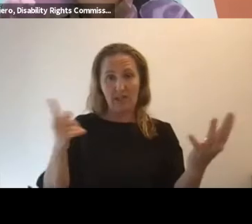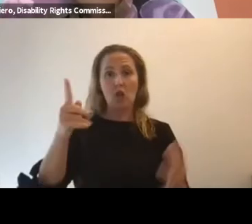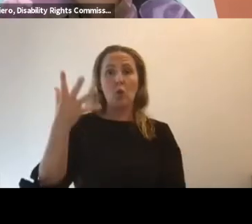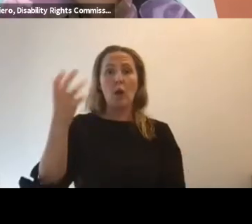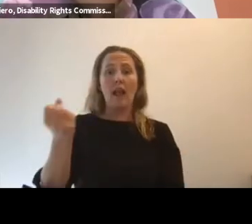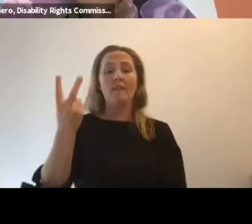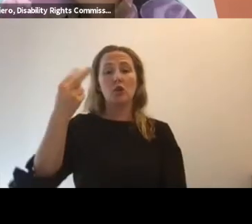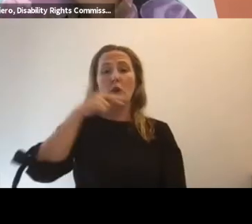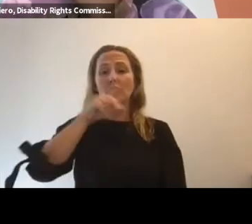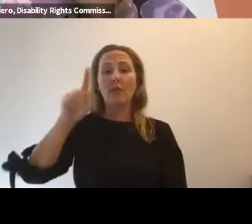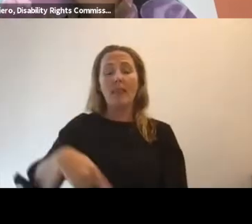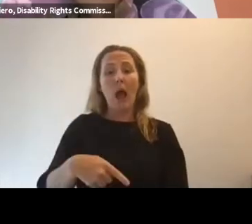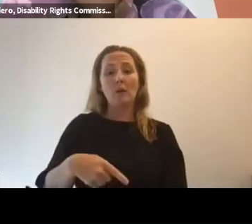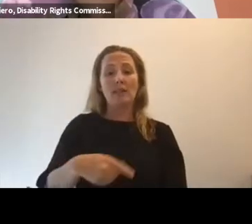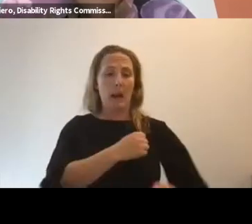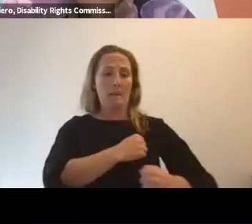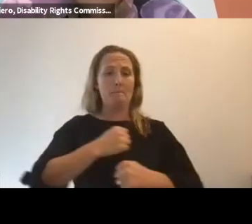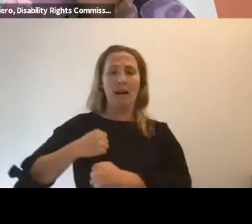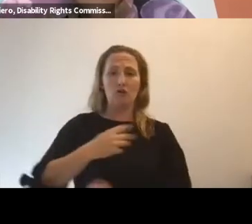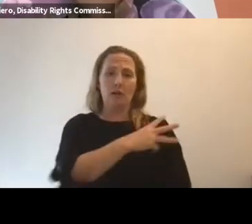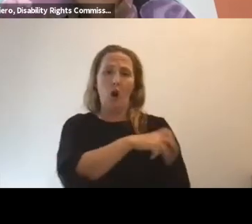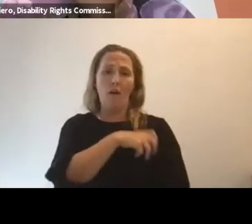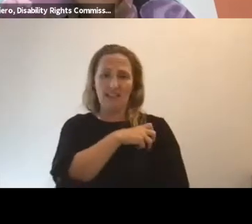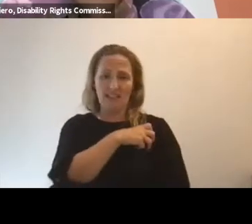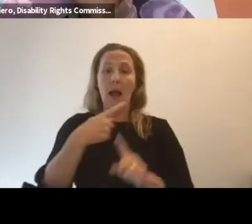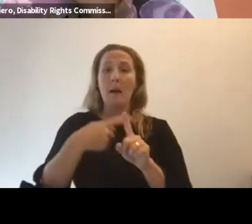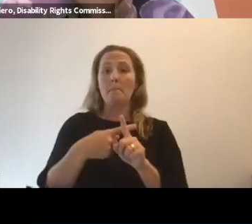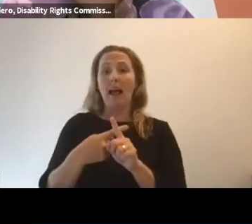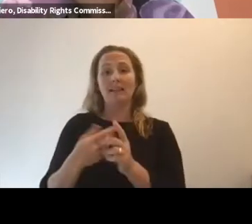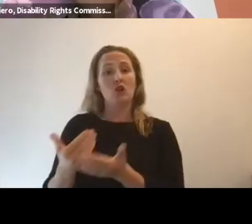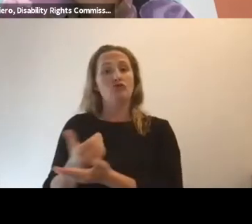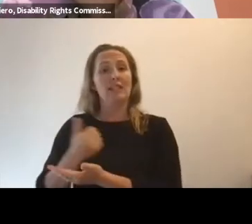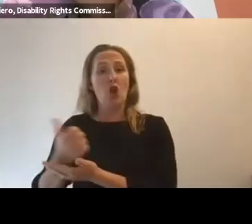civilian reserves. This issue must be